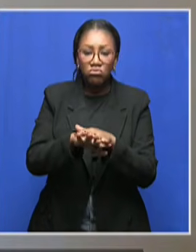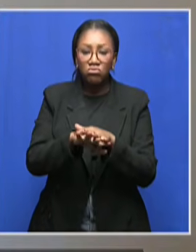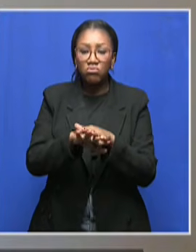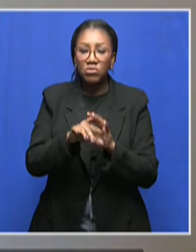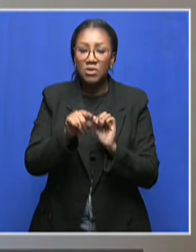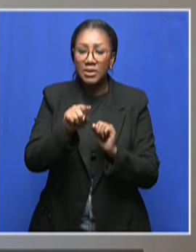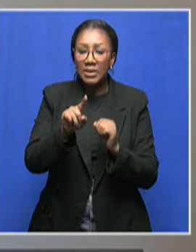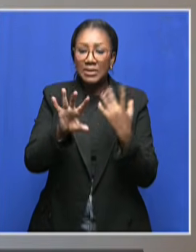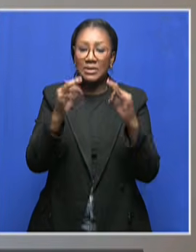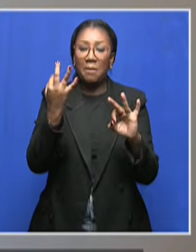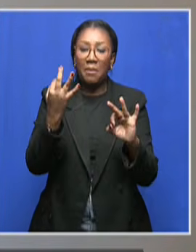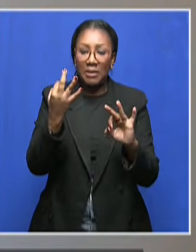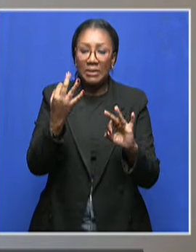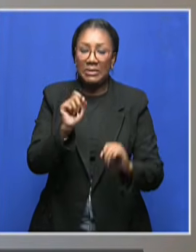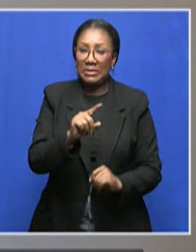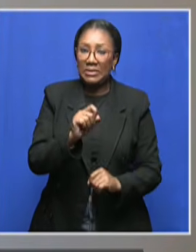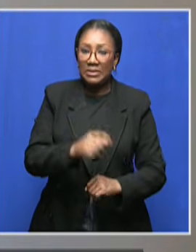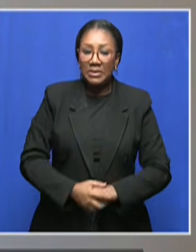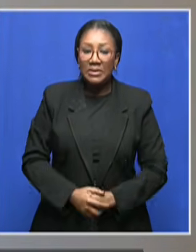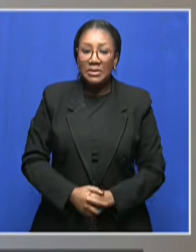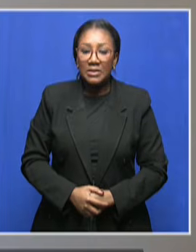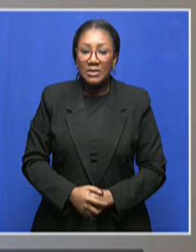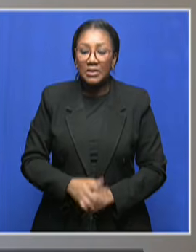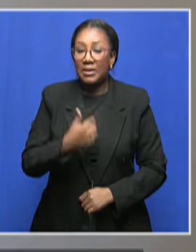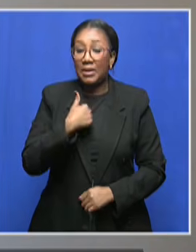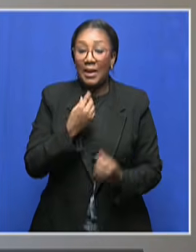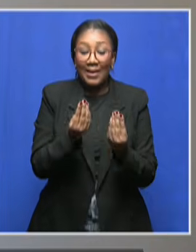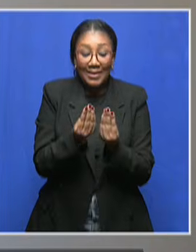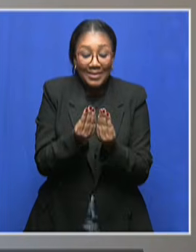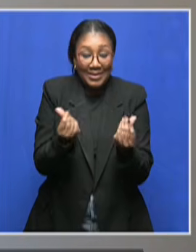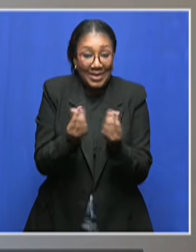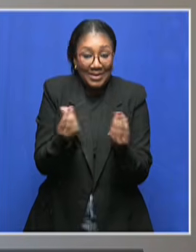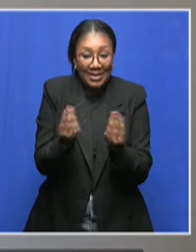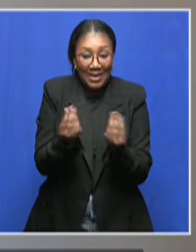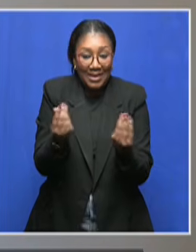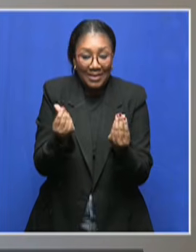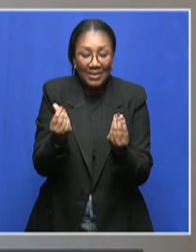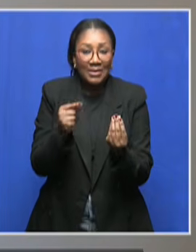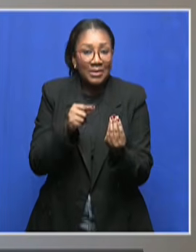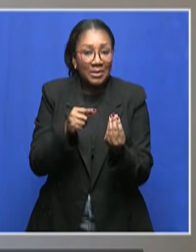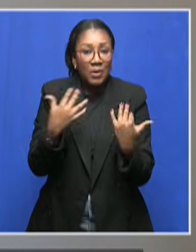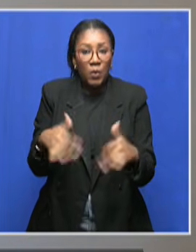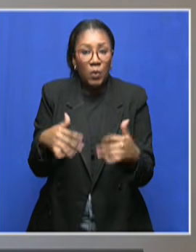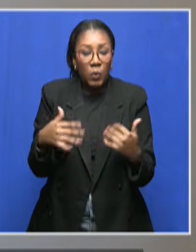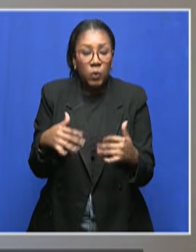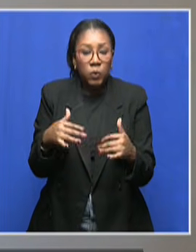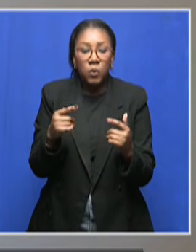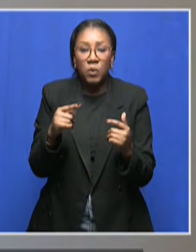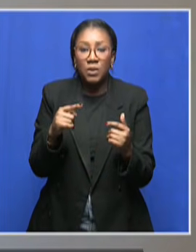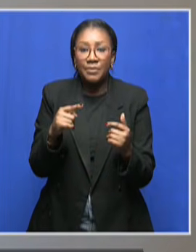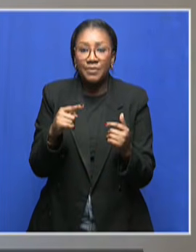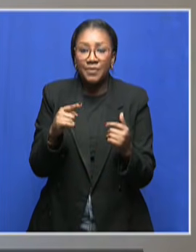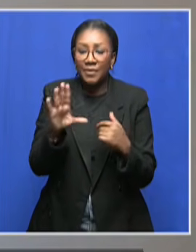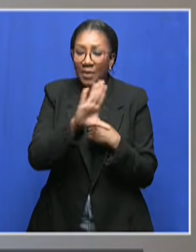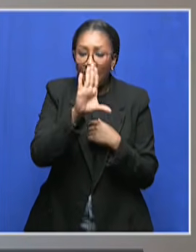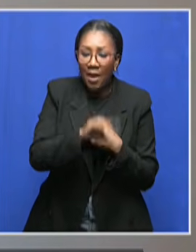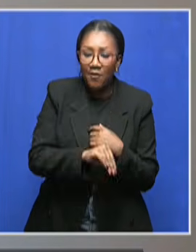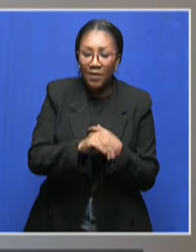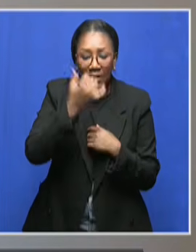that you've never thought of. So I use textiles that, are truly African.